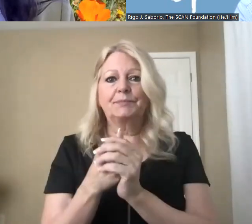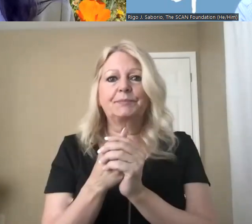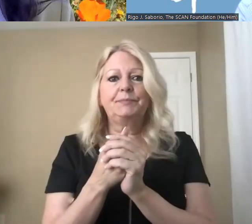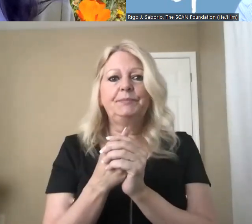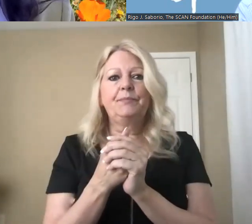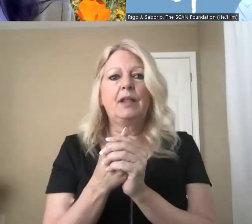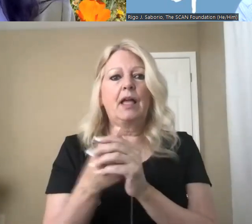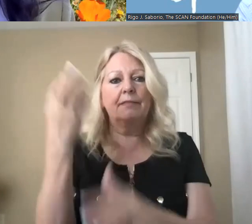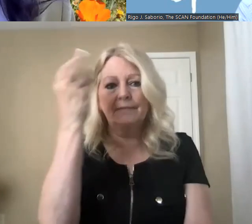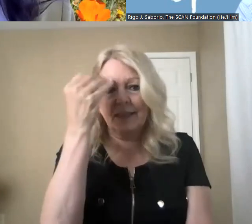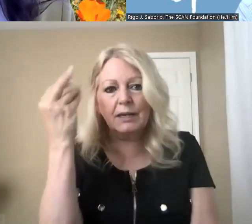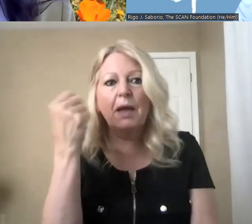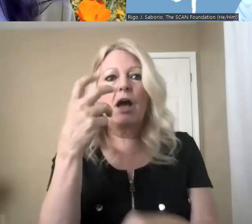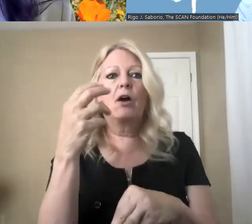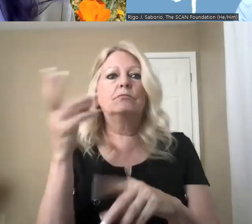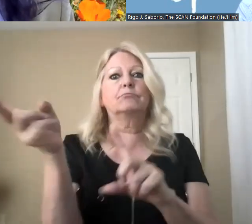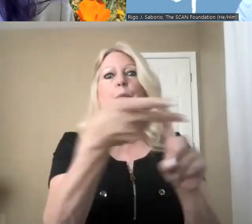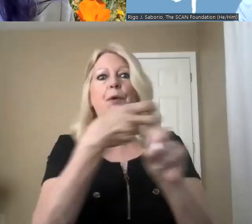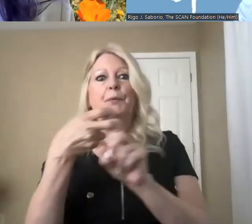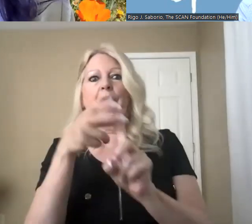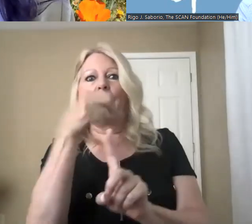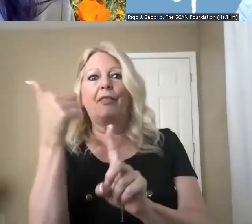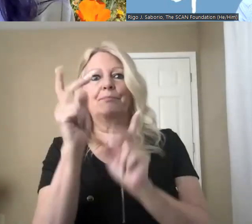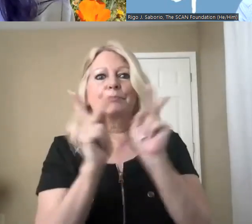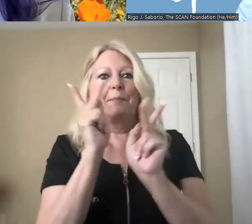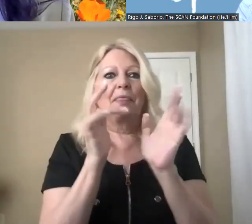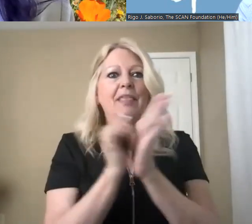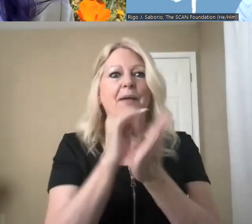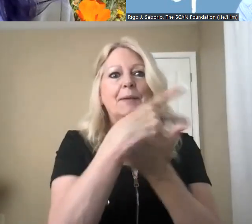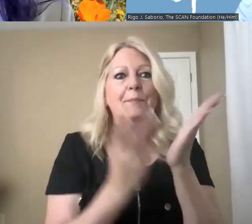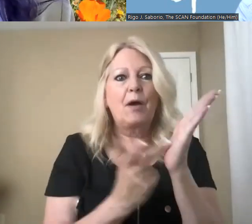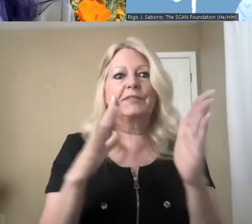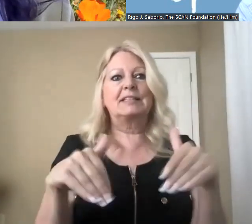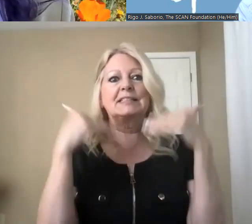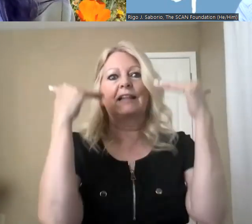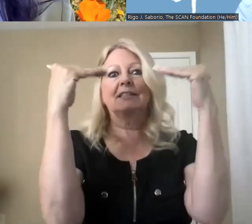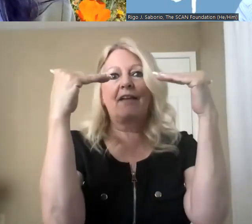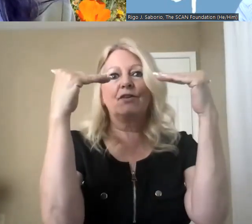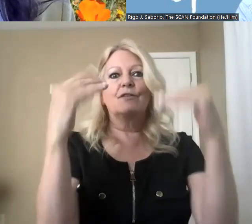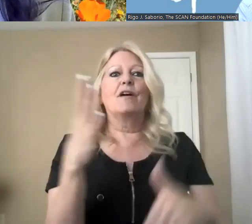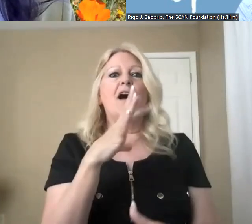of recruiting other folks who could be part of this next level of advisory group,